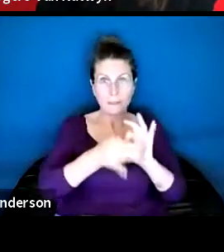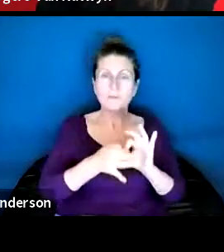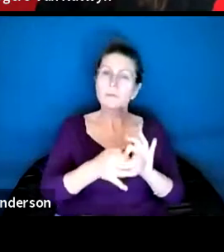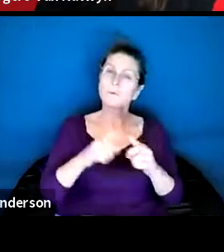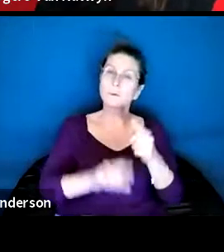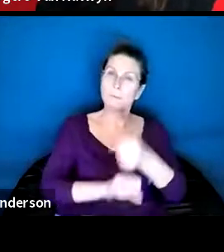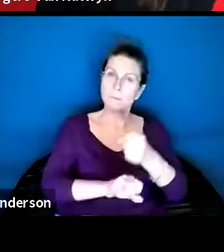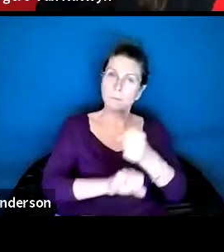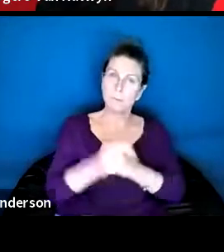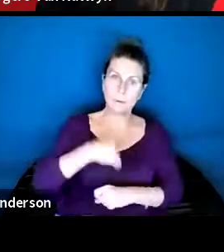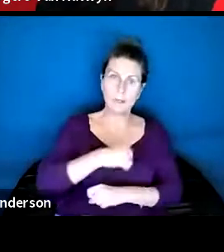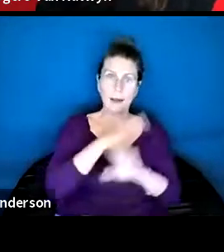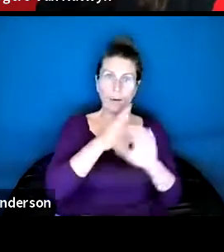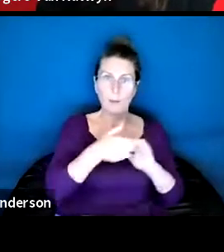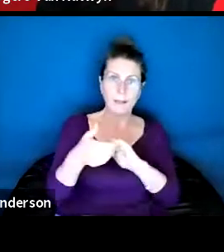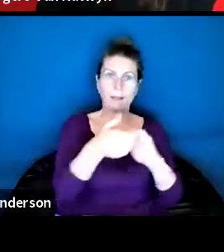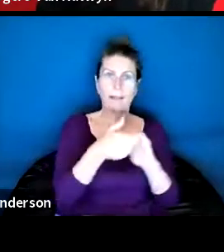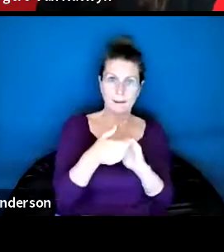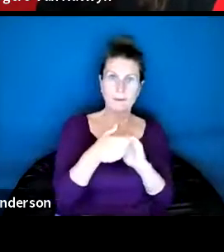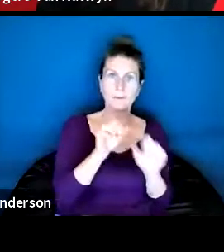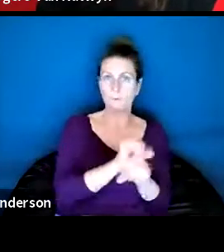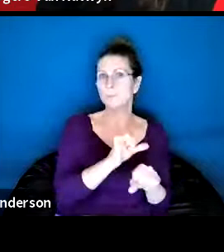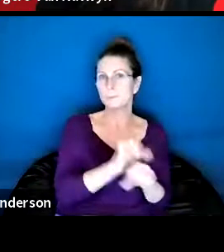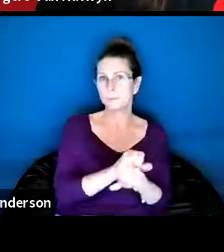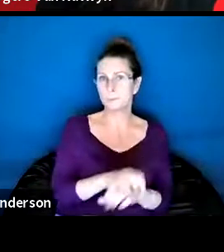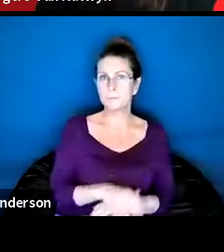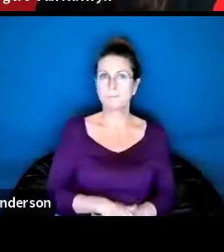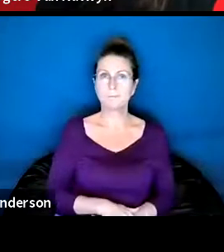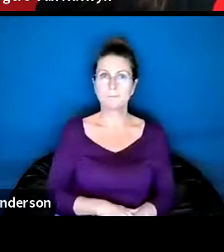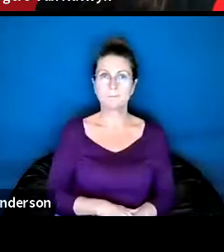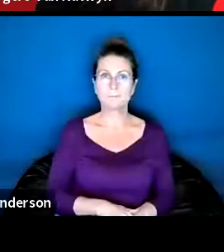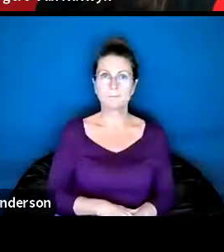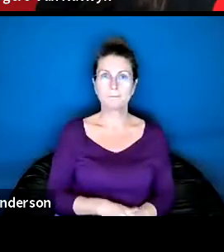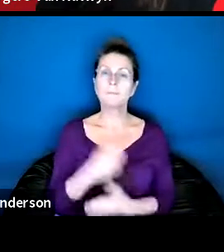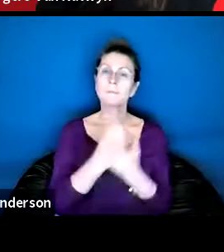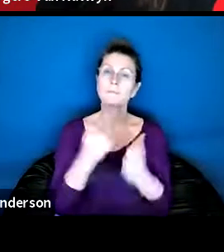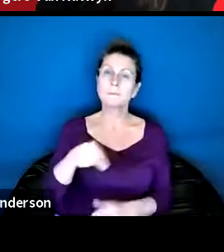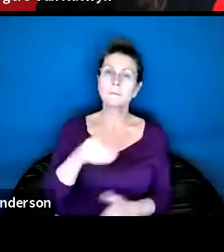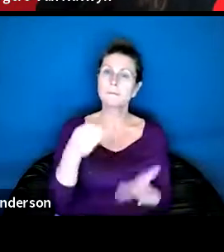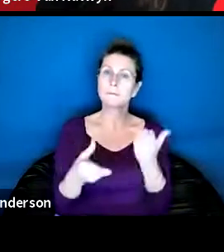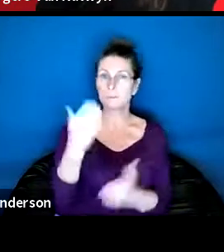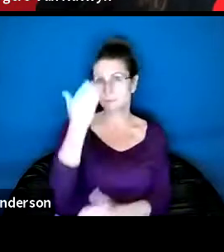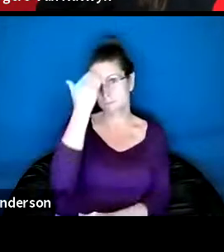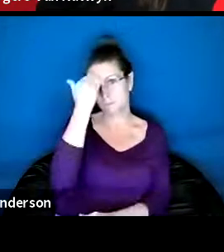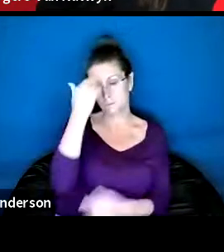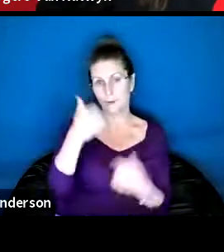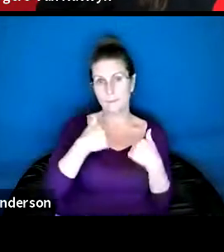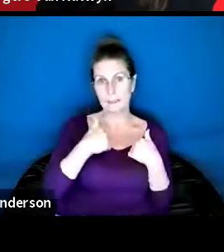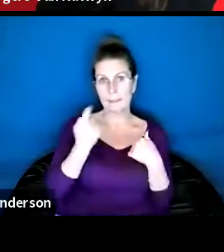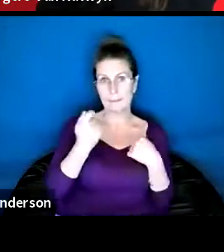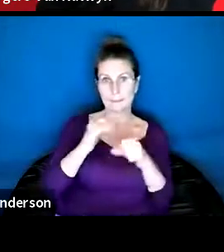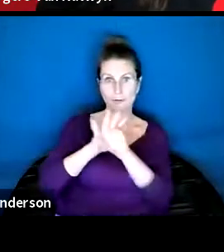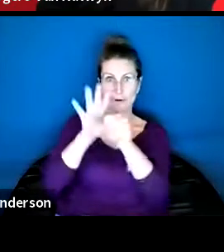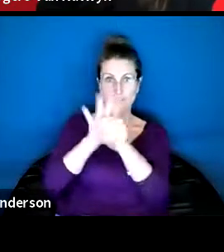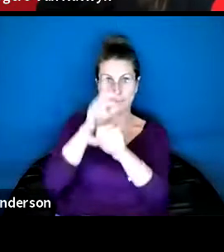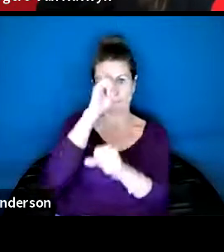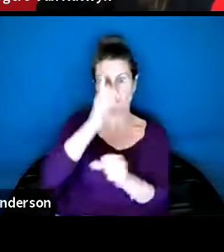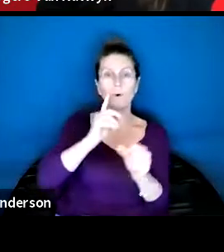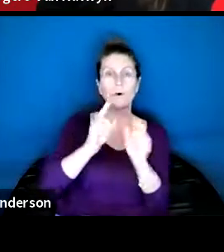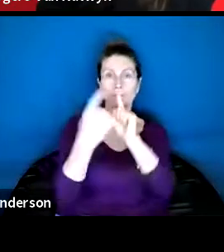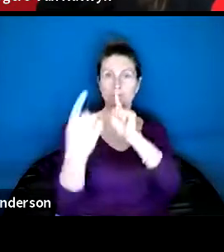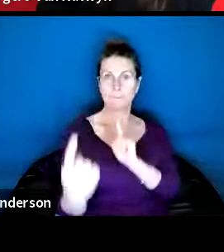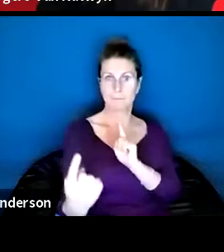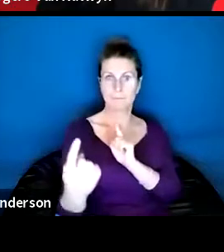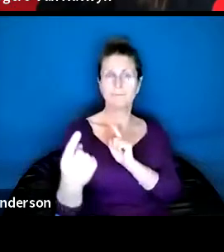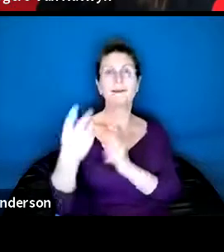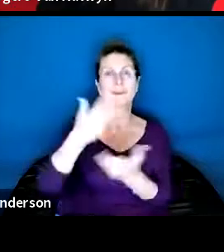support our collective actions. Some of you might know I've been a bit of a champion for social behavioral research